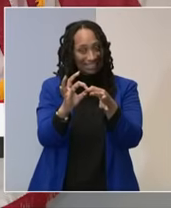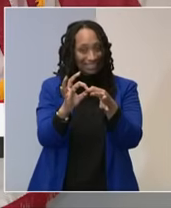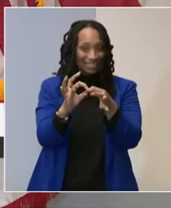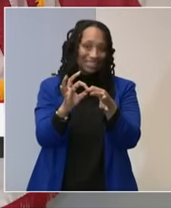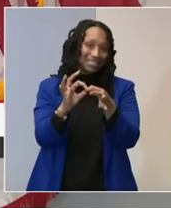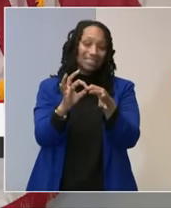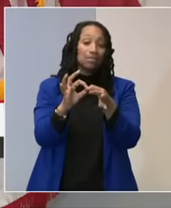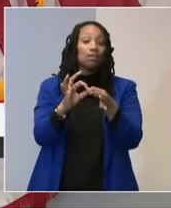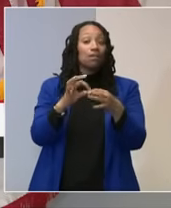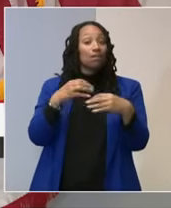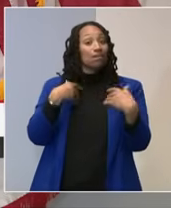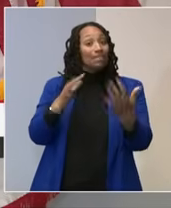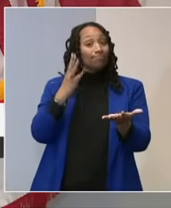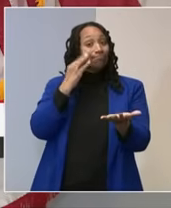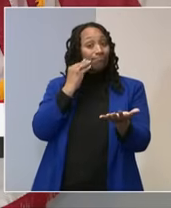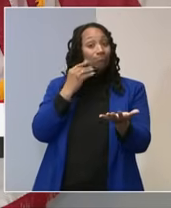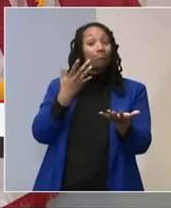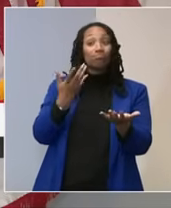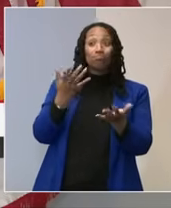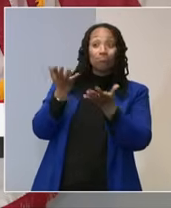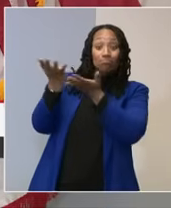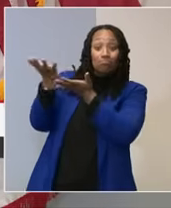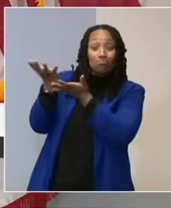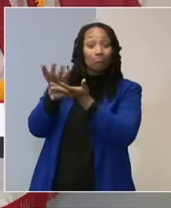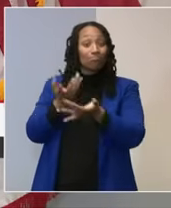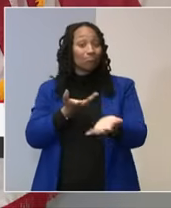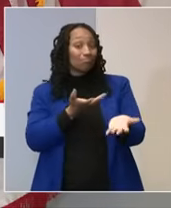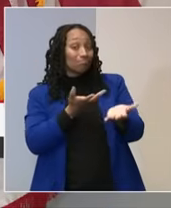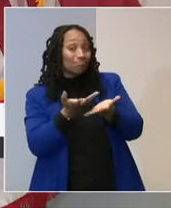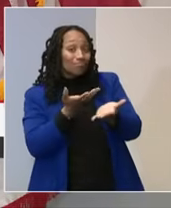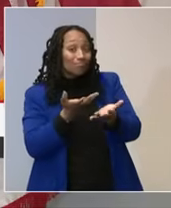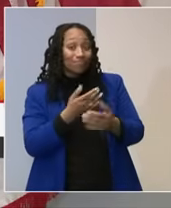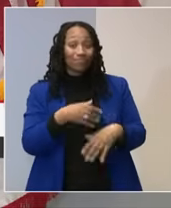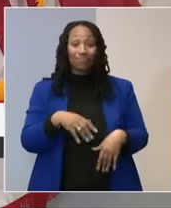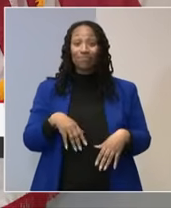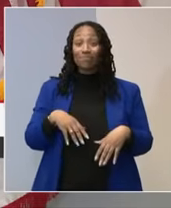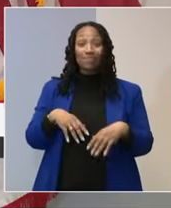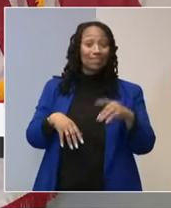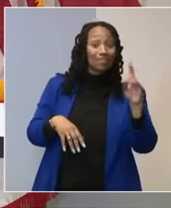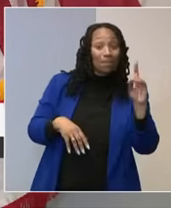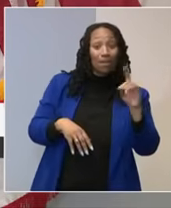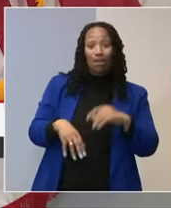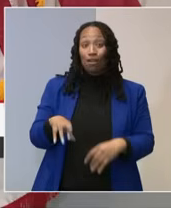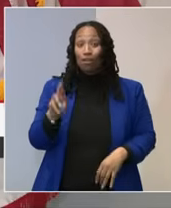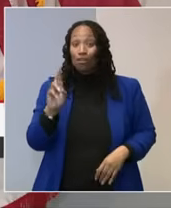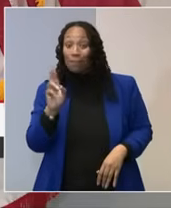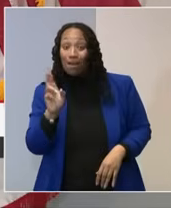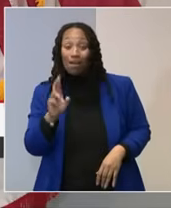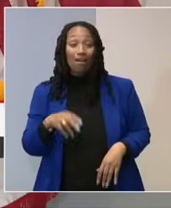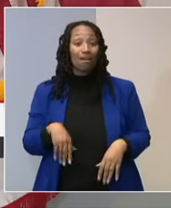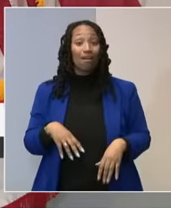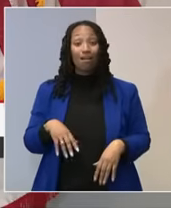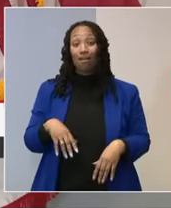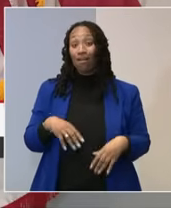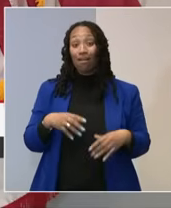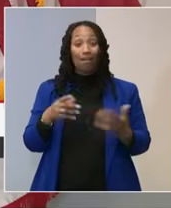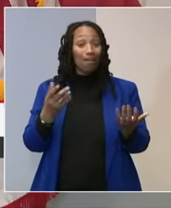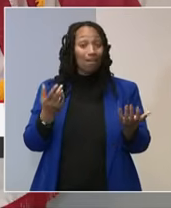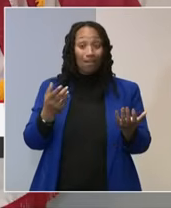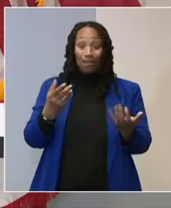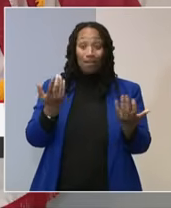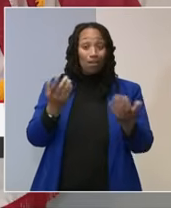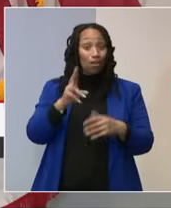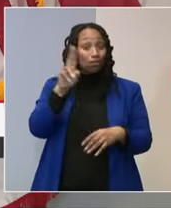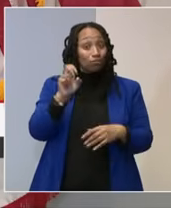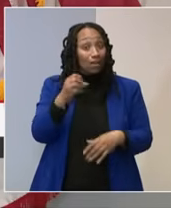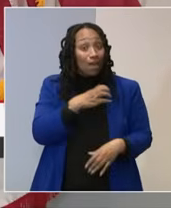Republican in the White House, a Democratic speaker, Republican speaker, Democrat Senate majority, so we've dealt with every iteration. And I have to